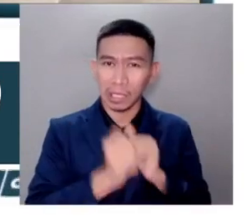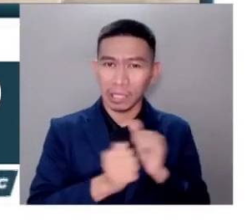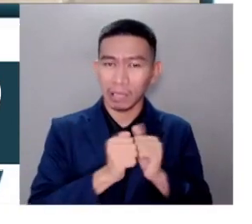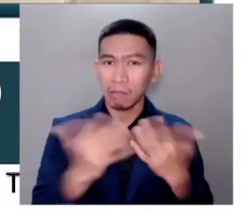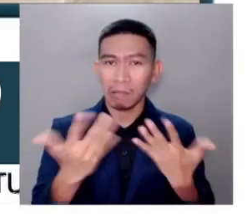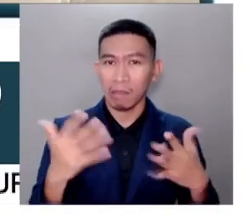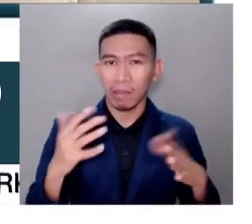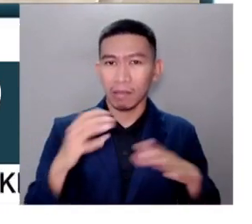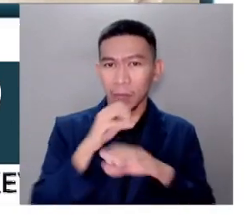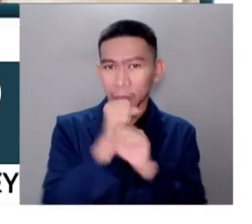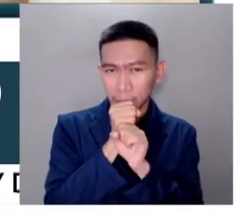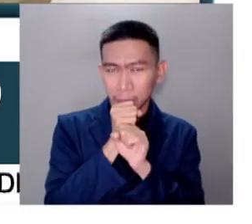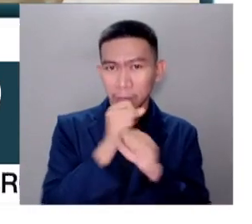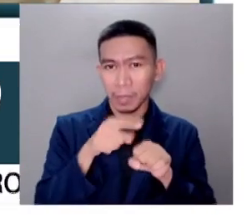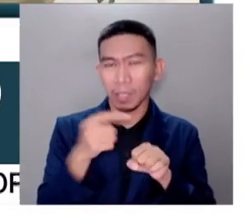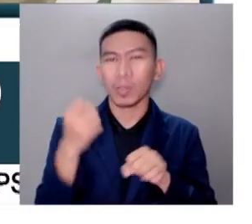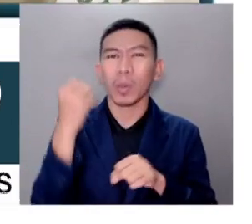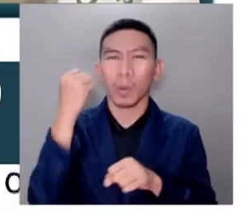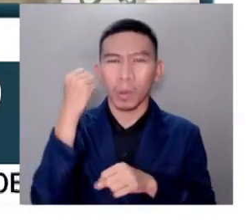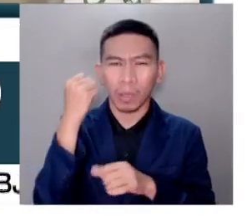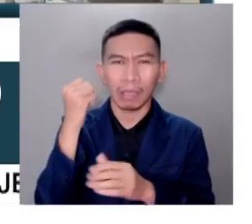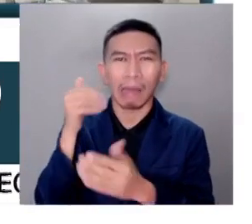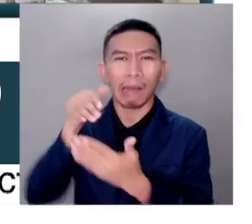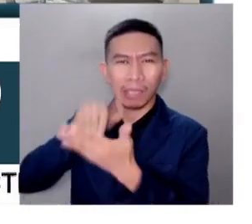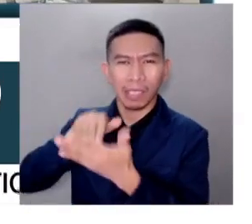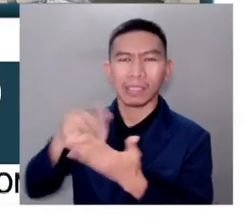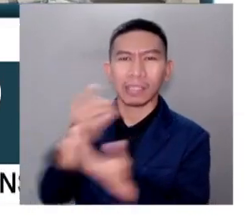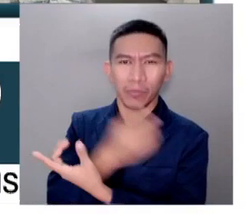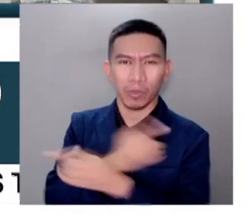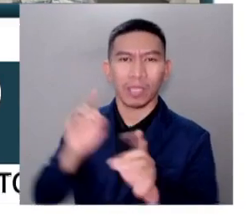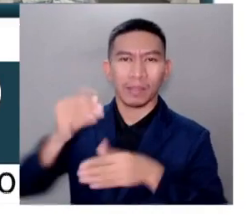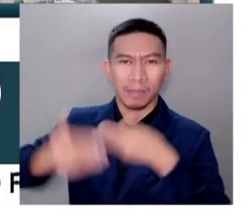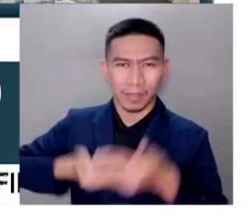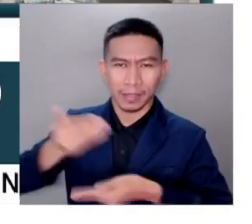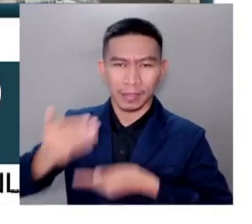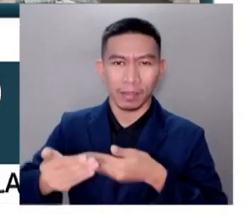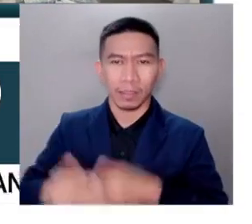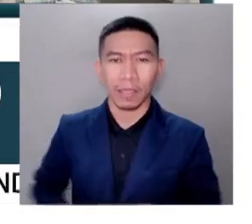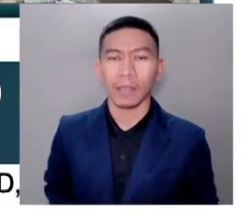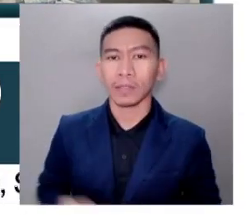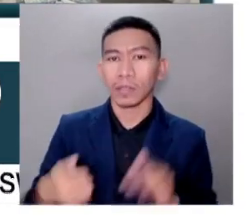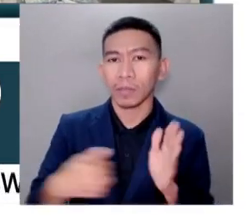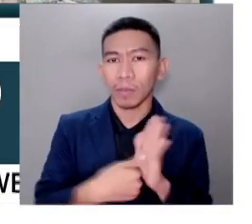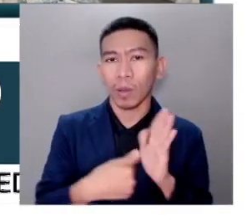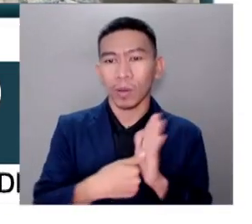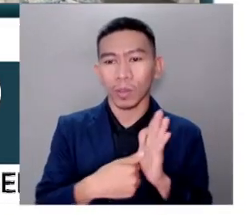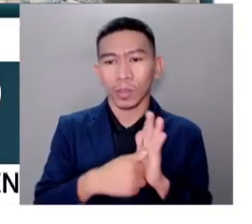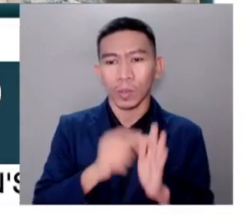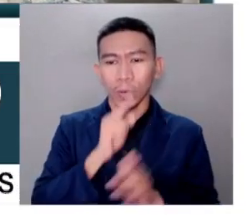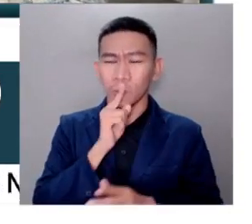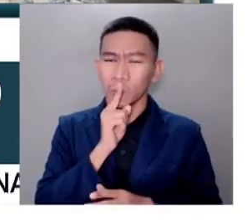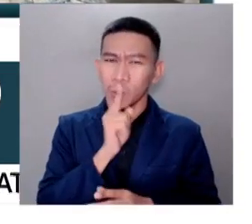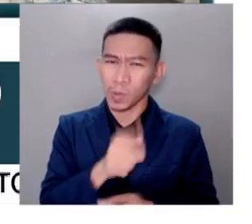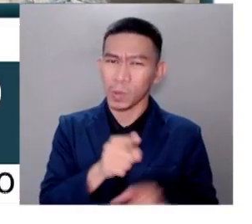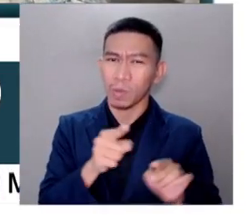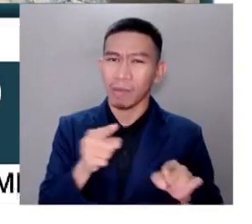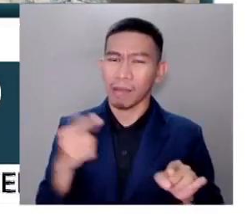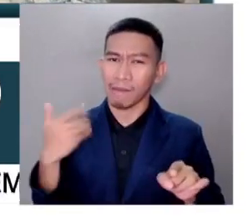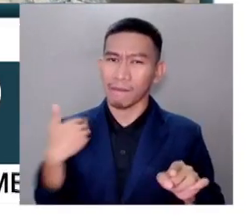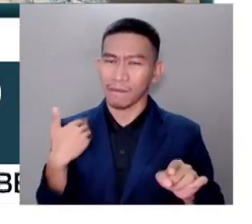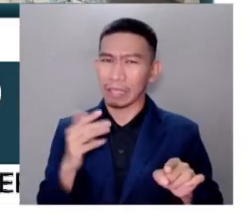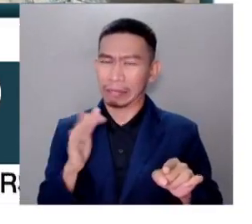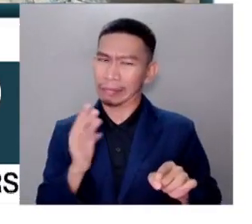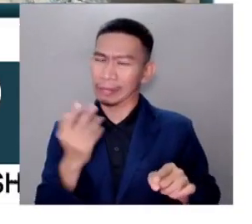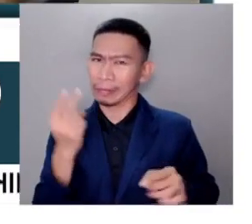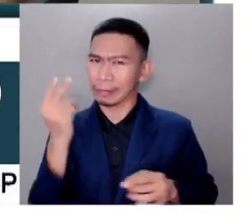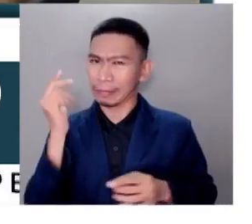any democratic process. So the vote is under a huge cloud, and that's why